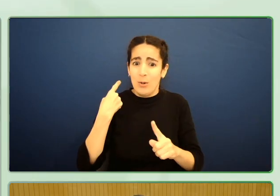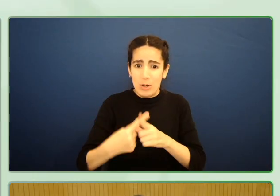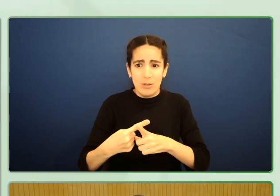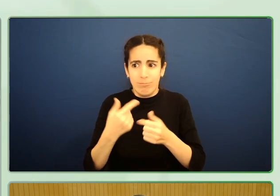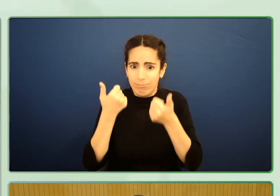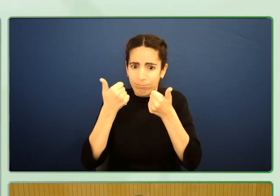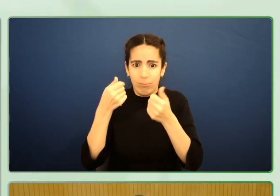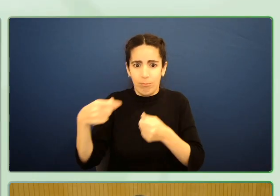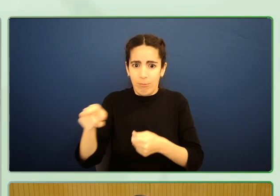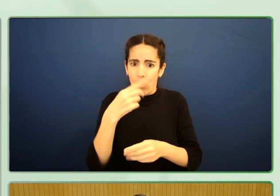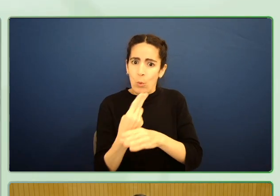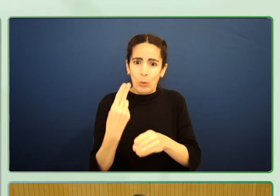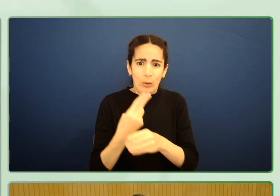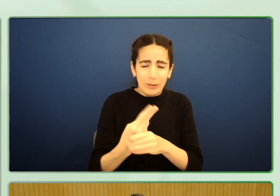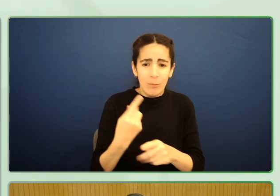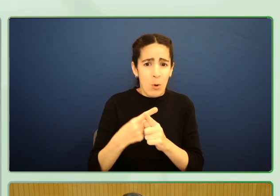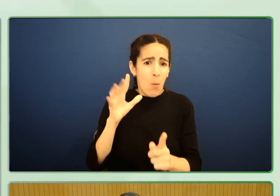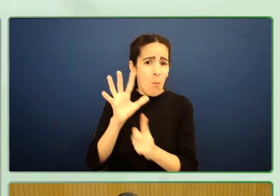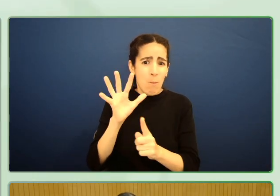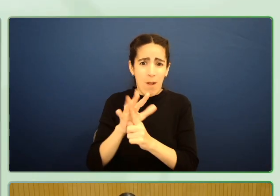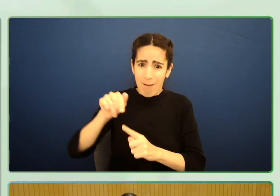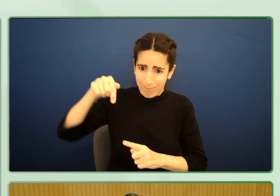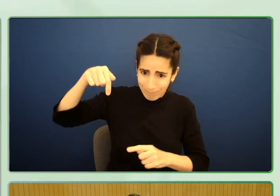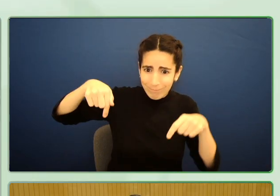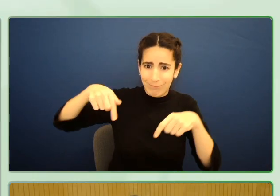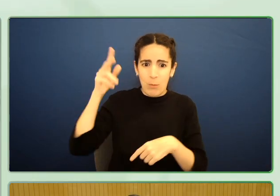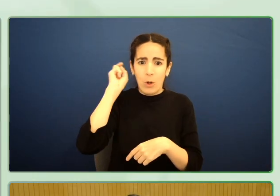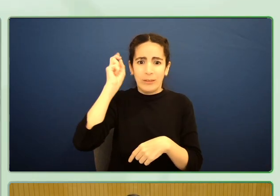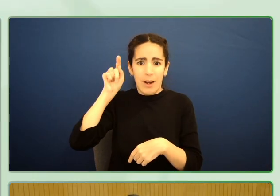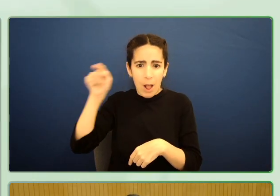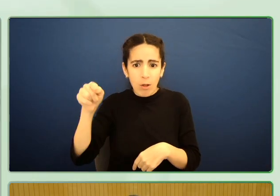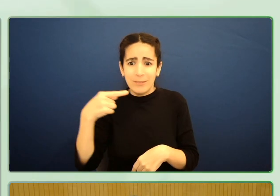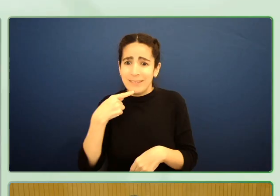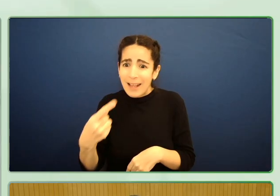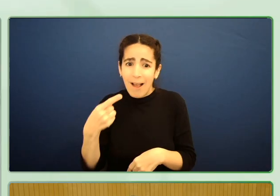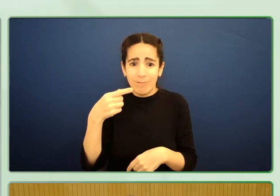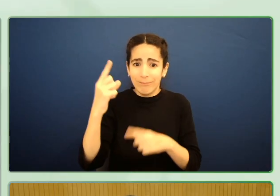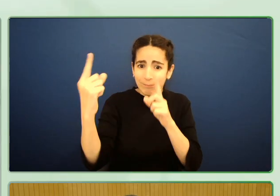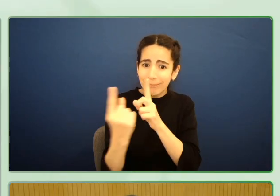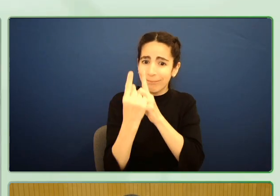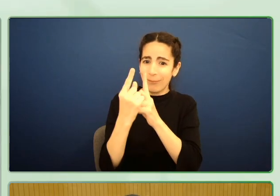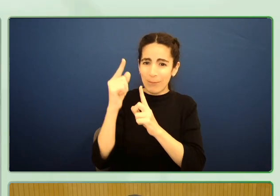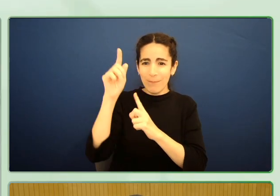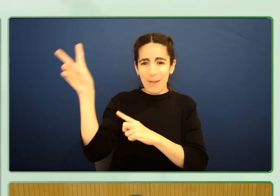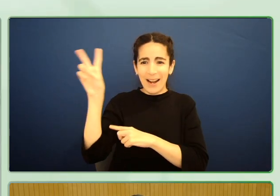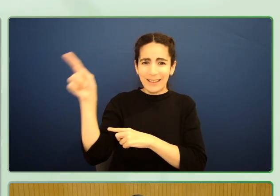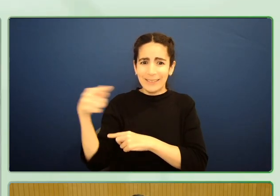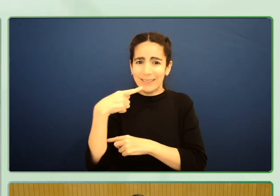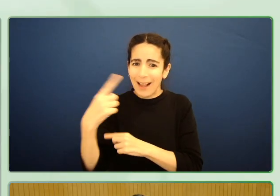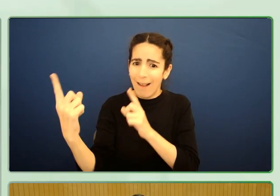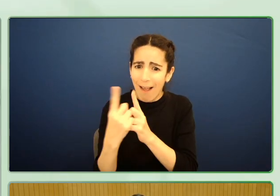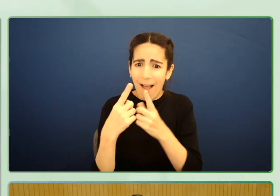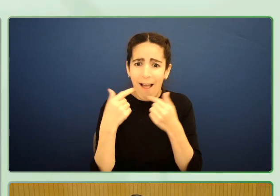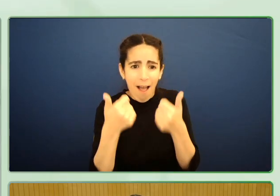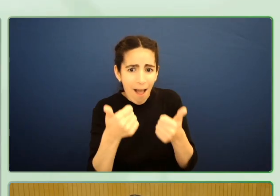always usually say to me when we meet, you know? They usually say, this is the only game I give to my child to play on his